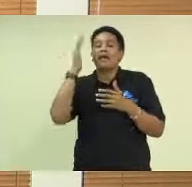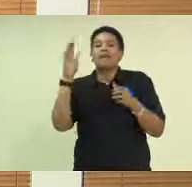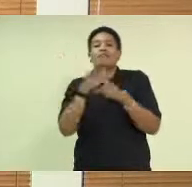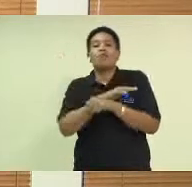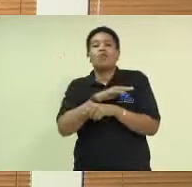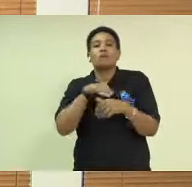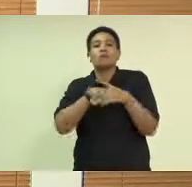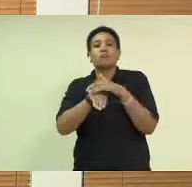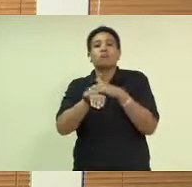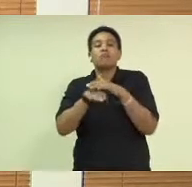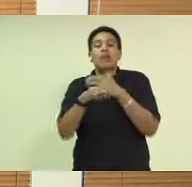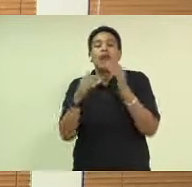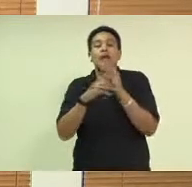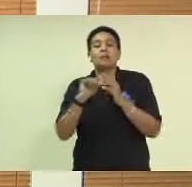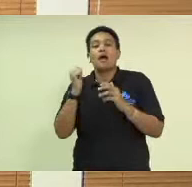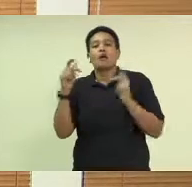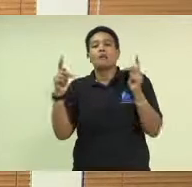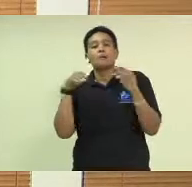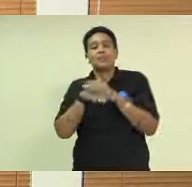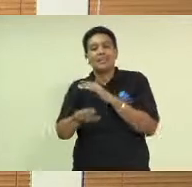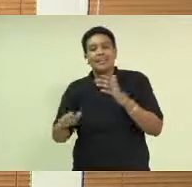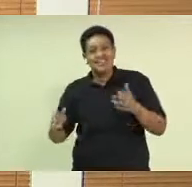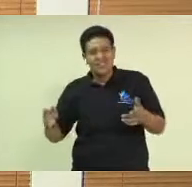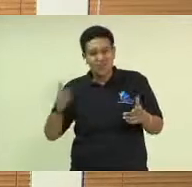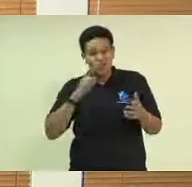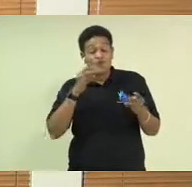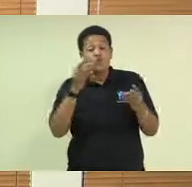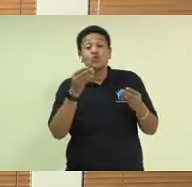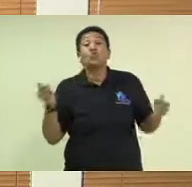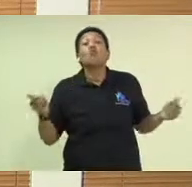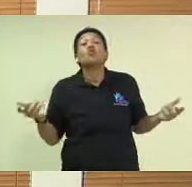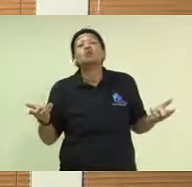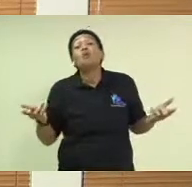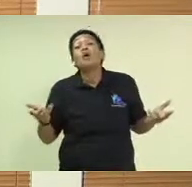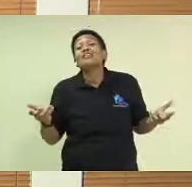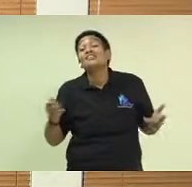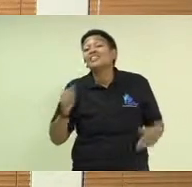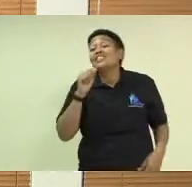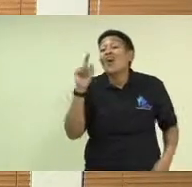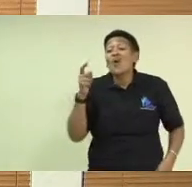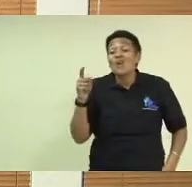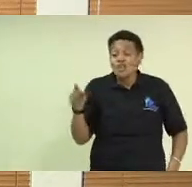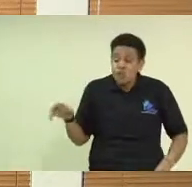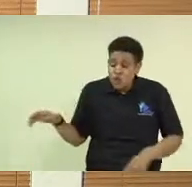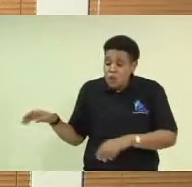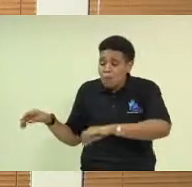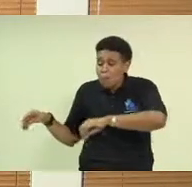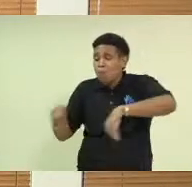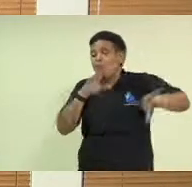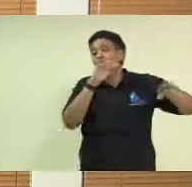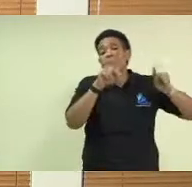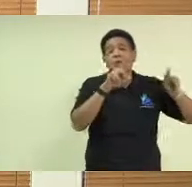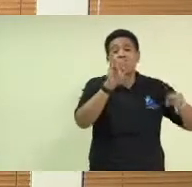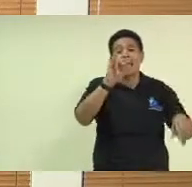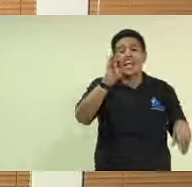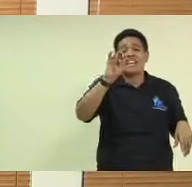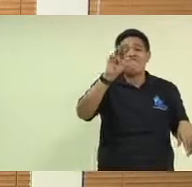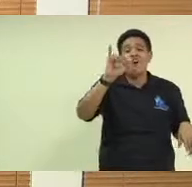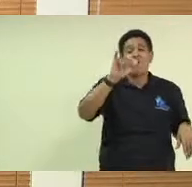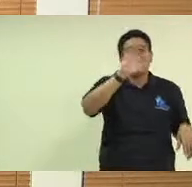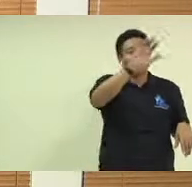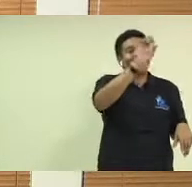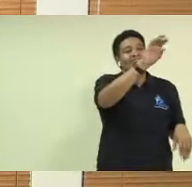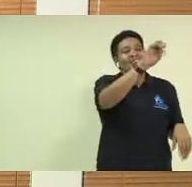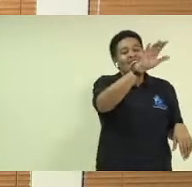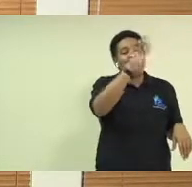again by others coming in. And therefore, the solution it is not to just move persons to an infirmary. It has to